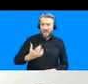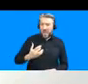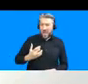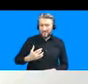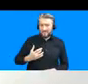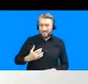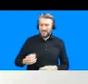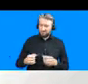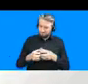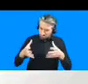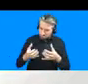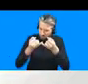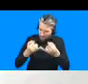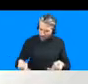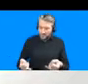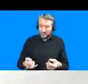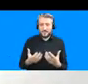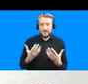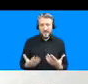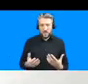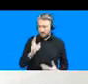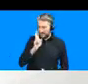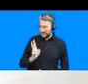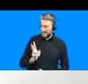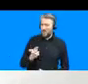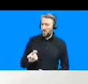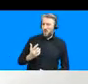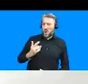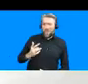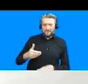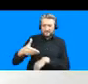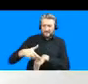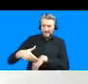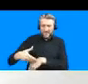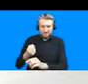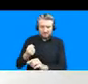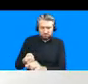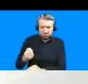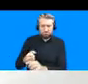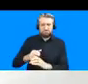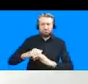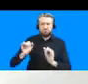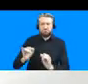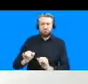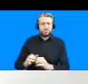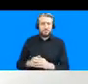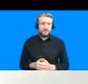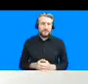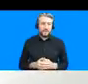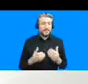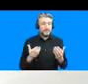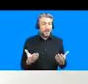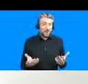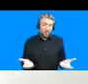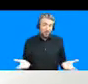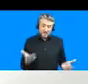of the prolonged impacts on their on their lives you know so much so melissa that it's become almost easy to forget